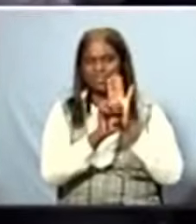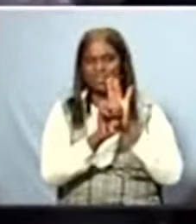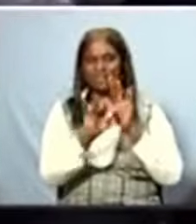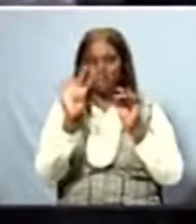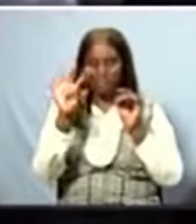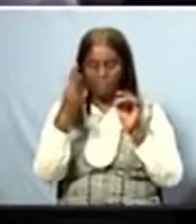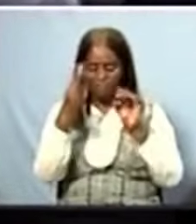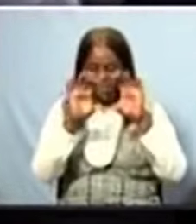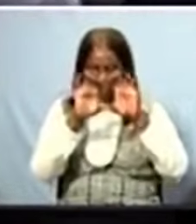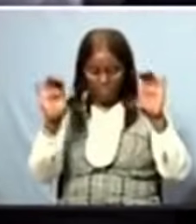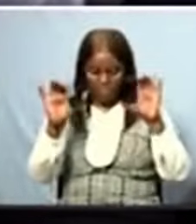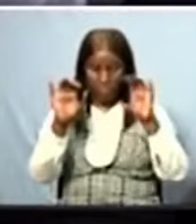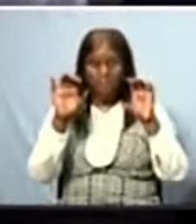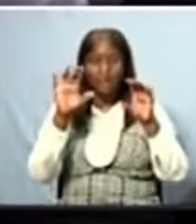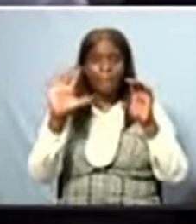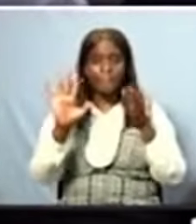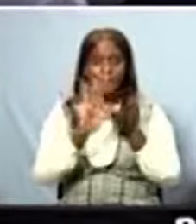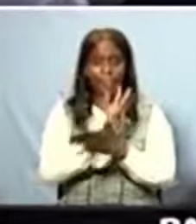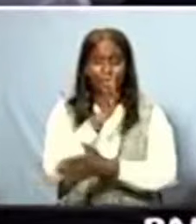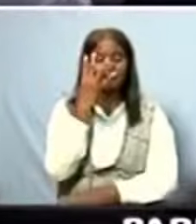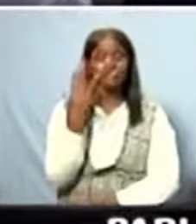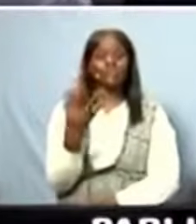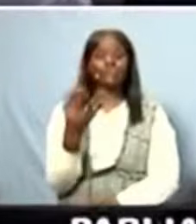4th paragraph on page 4,